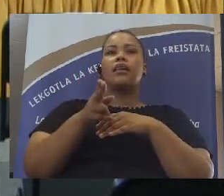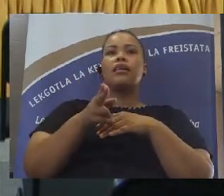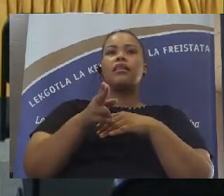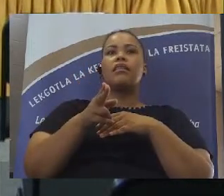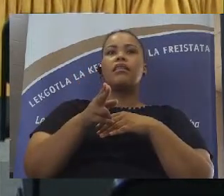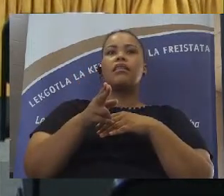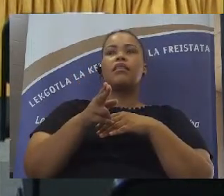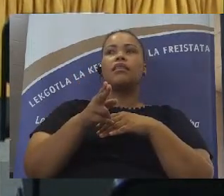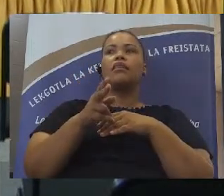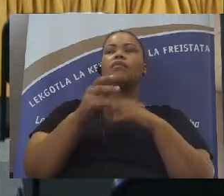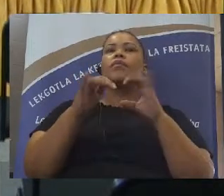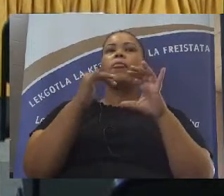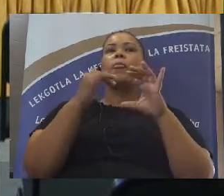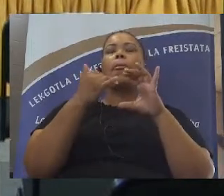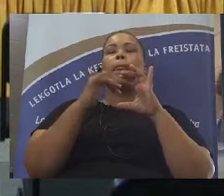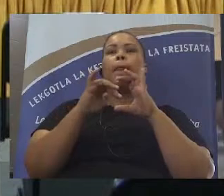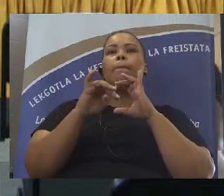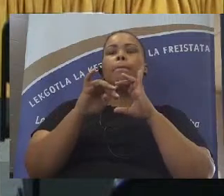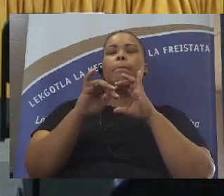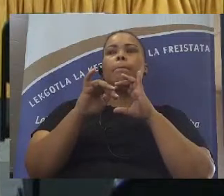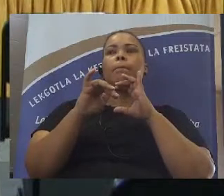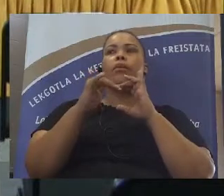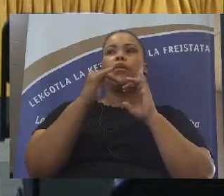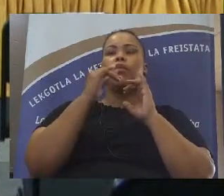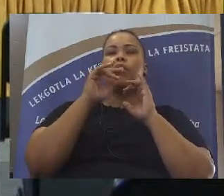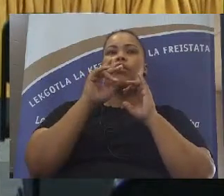yona ke